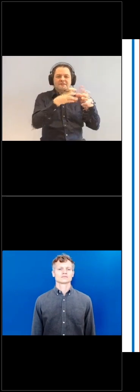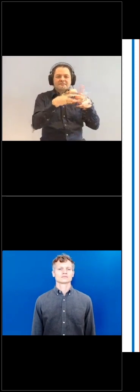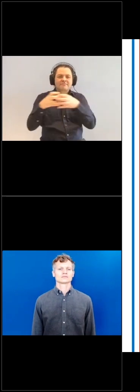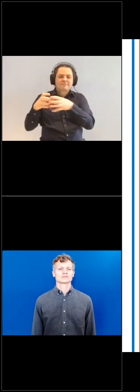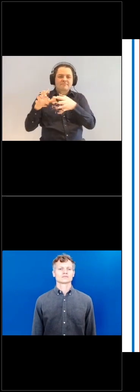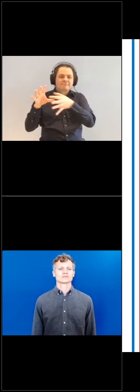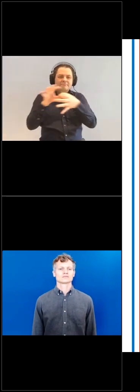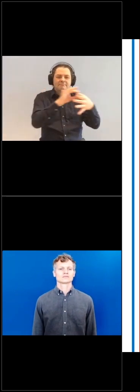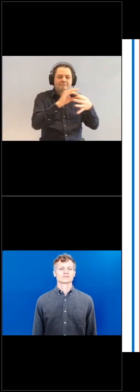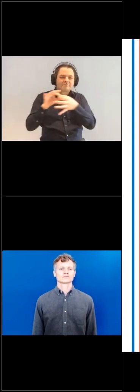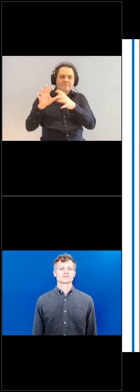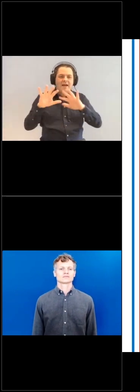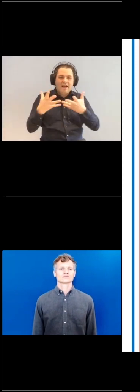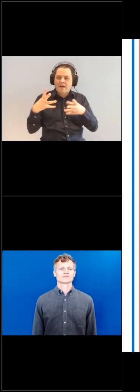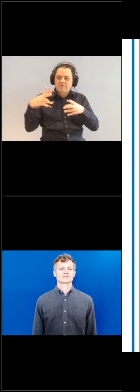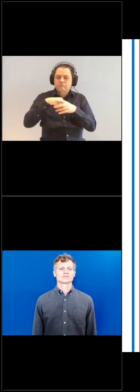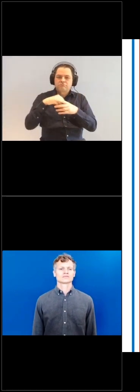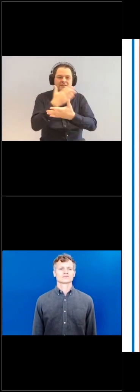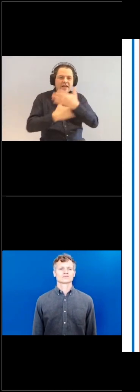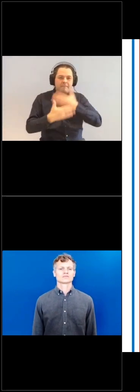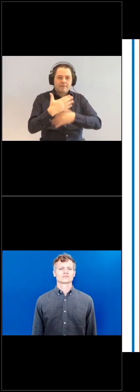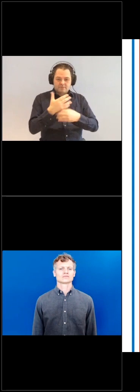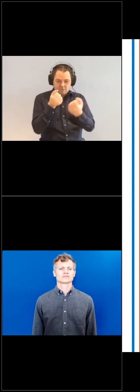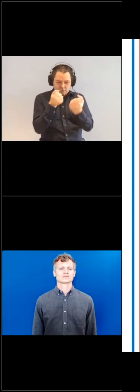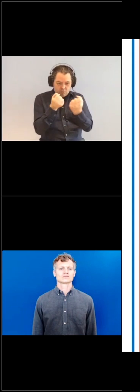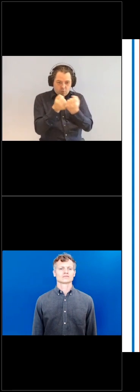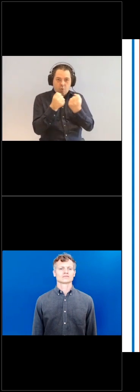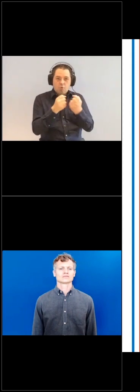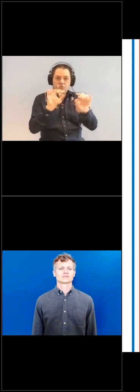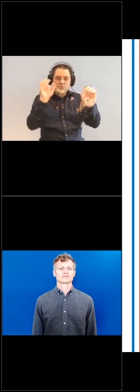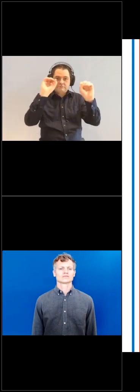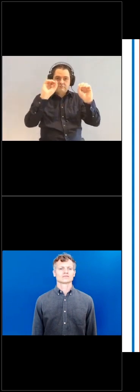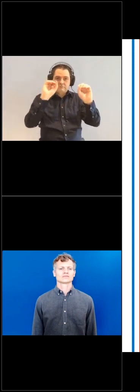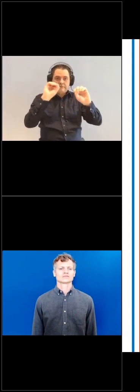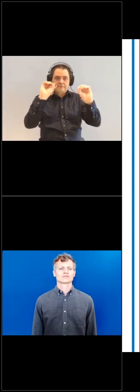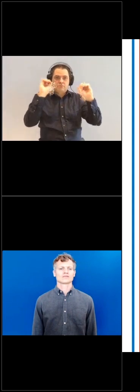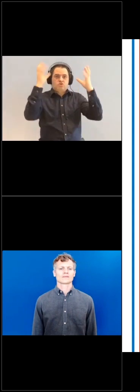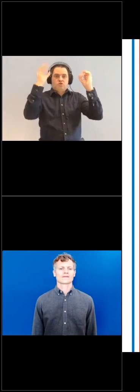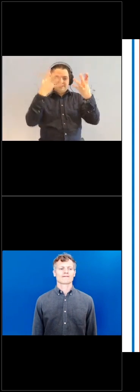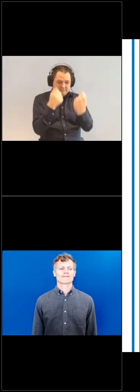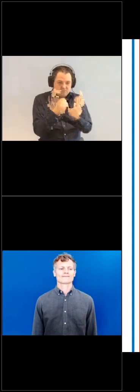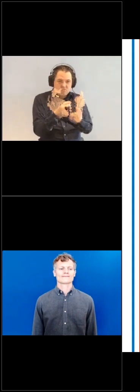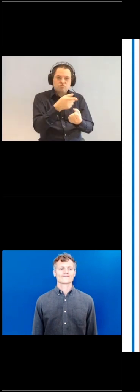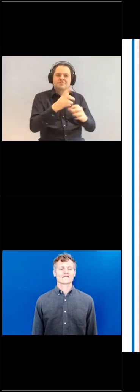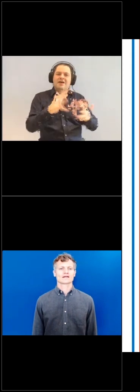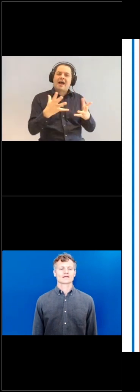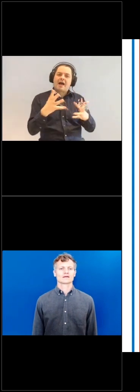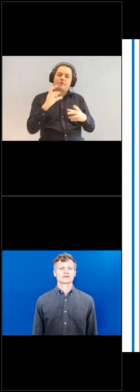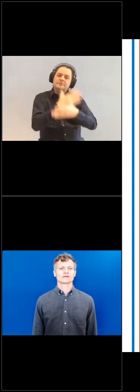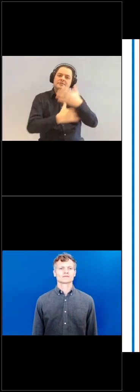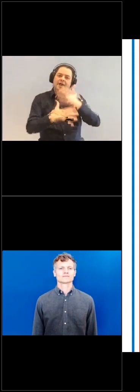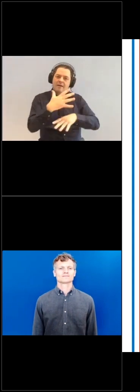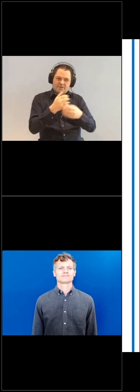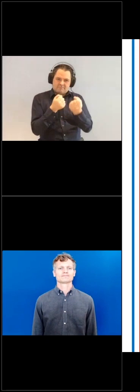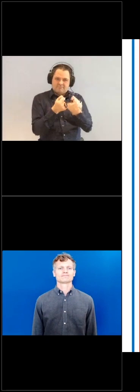with disabilities in humanitarian action, which are very helpful. And there is as well different hands-on tools that will be shared